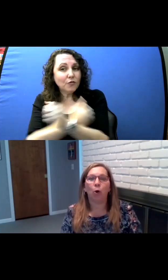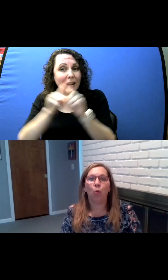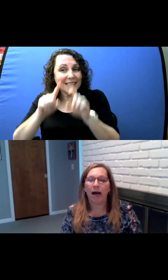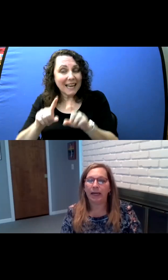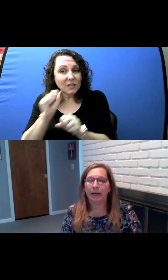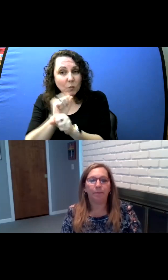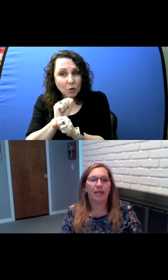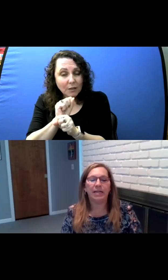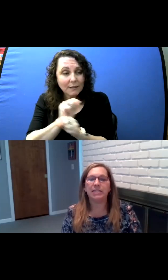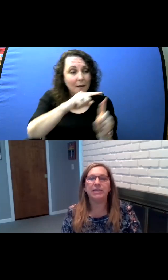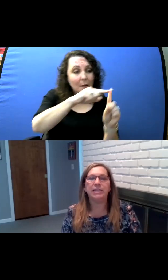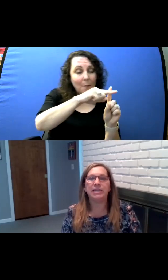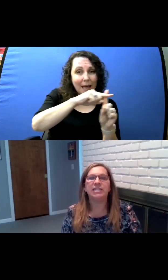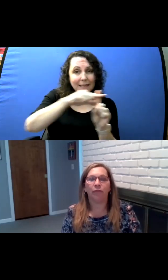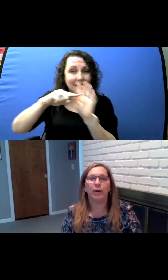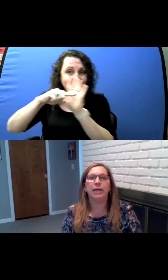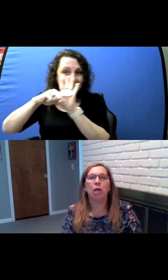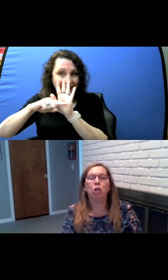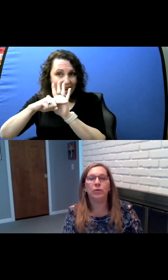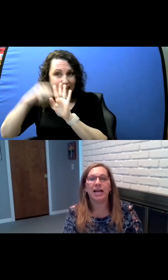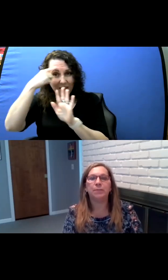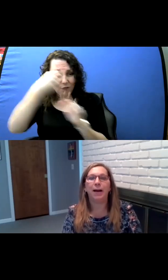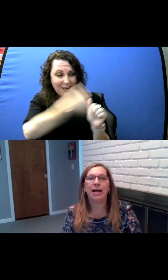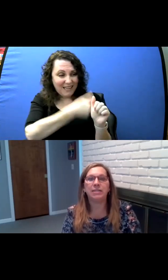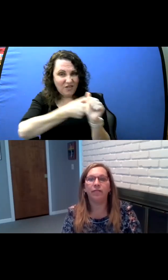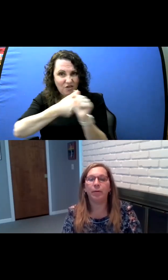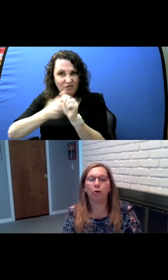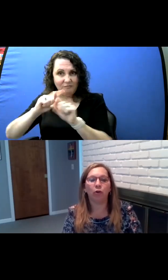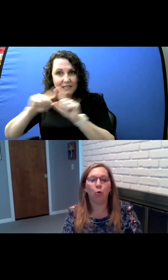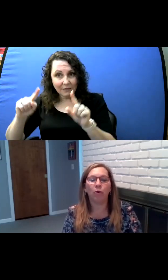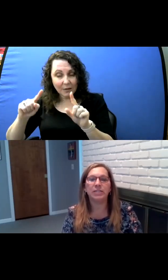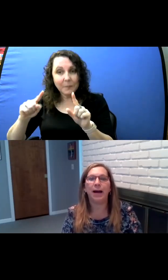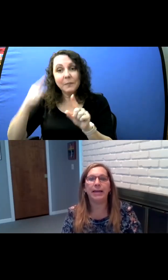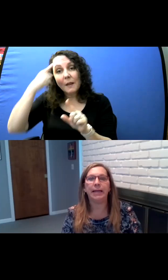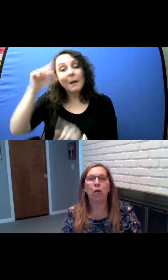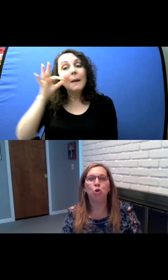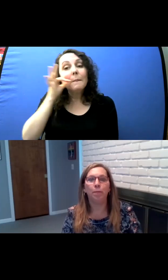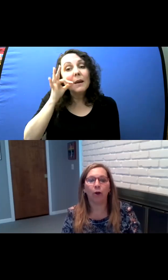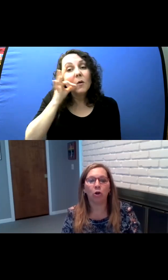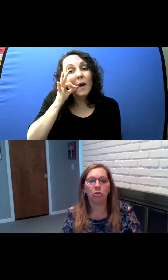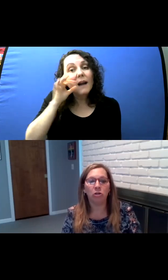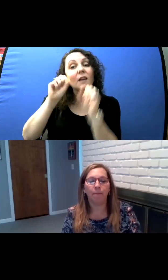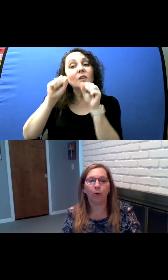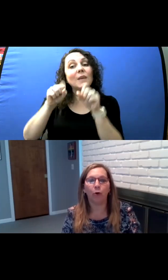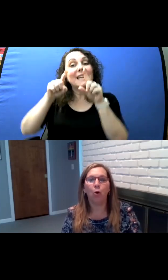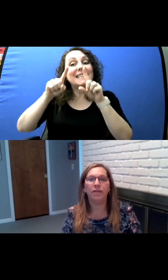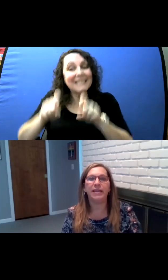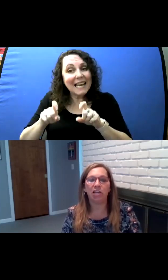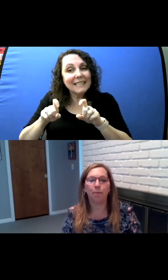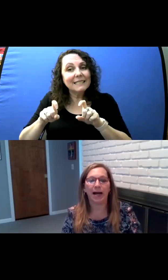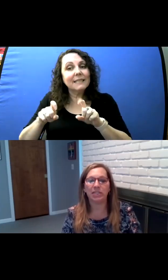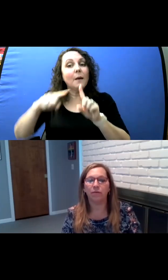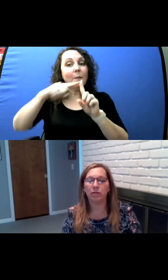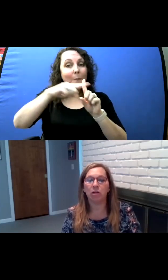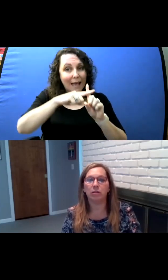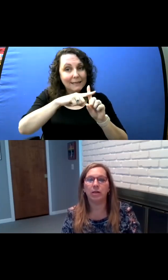with marijuana, it's different. You test positive, but there's a corresponding numerical number with